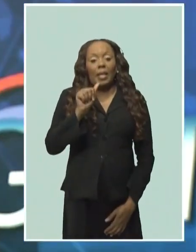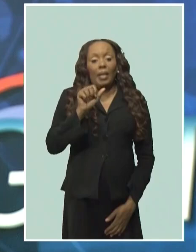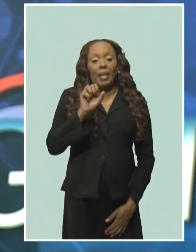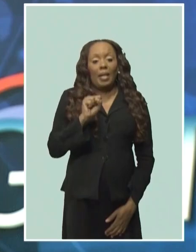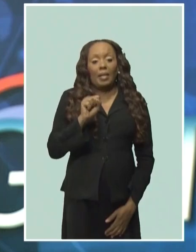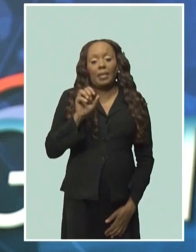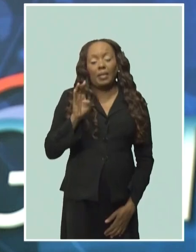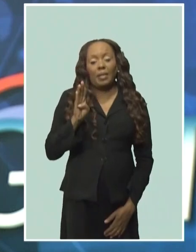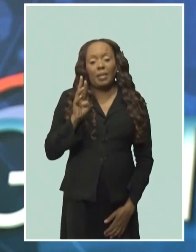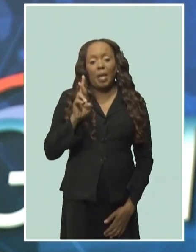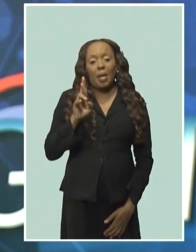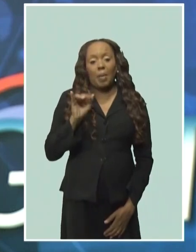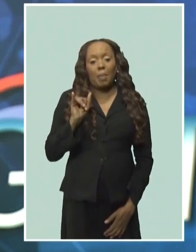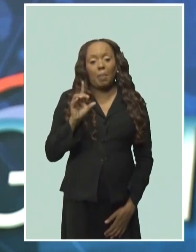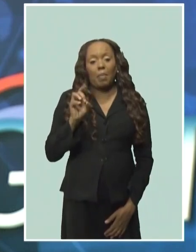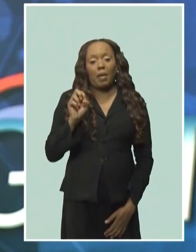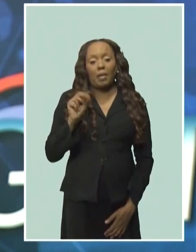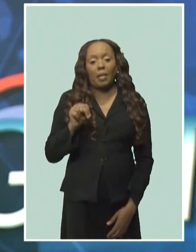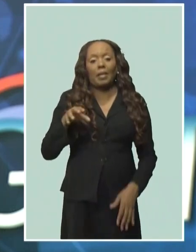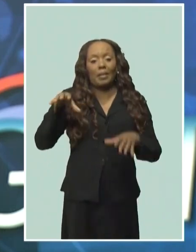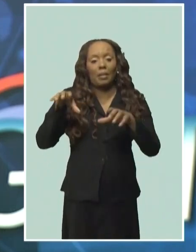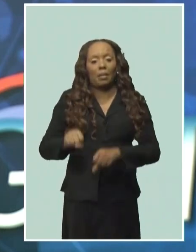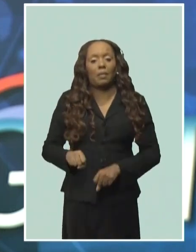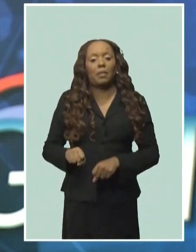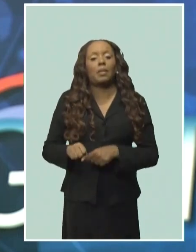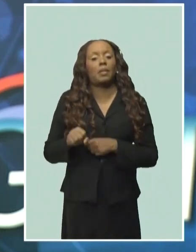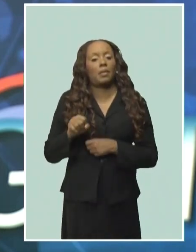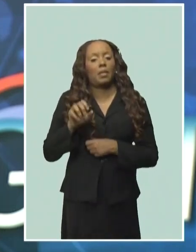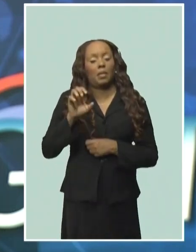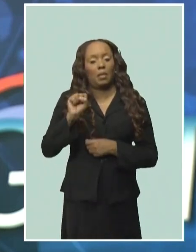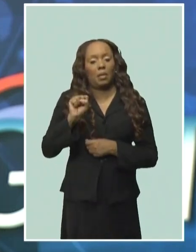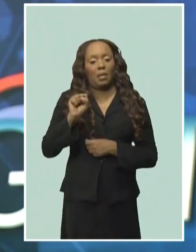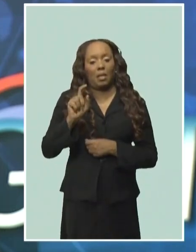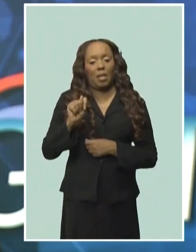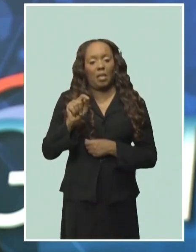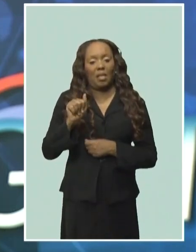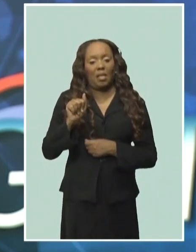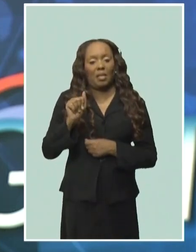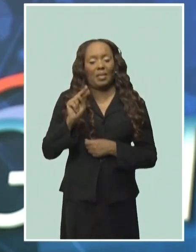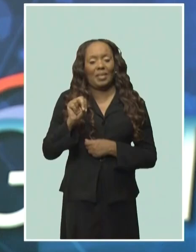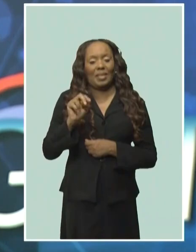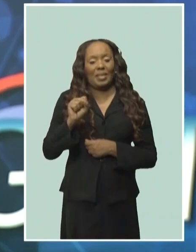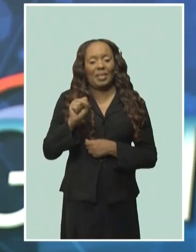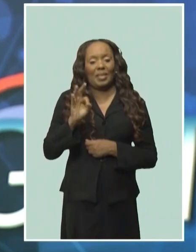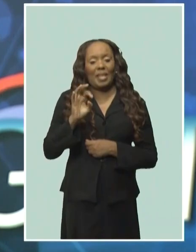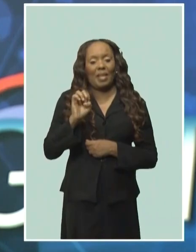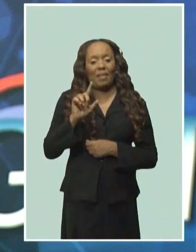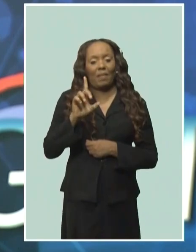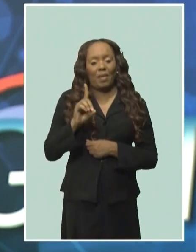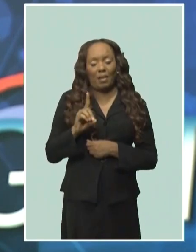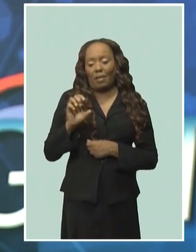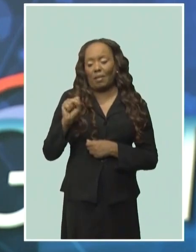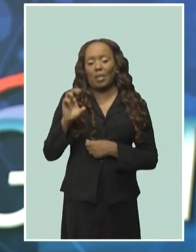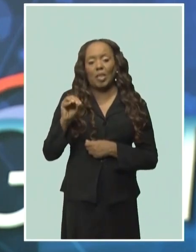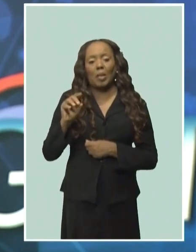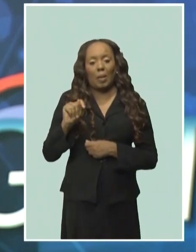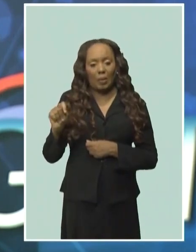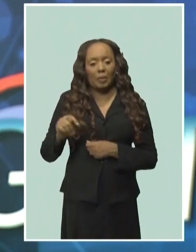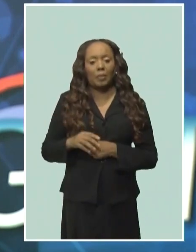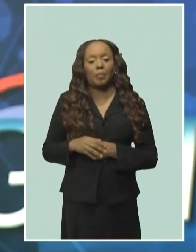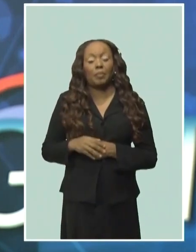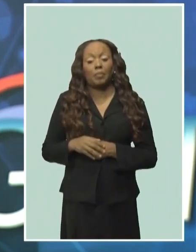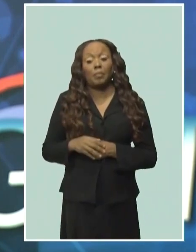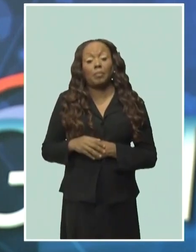acquired control of Stansfeld Scott Barbados. The announcement was made in a release today. The owners of Stansfeld Scott,